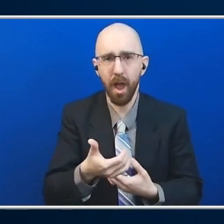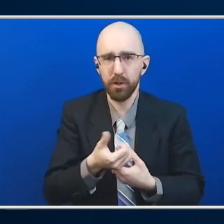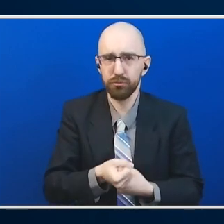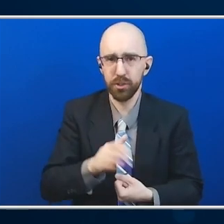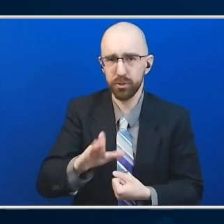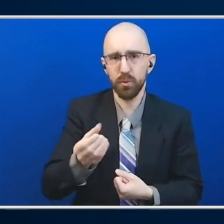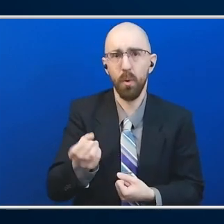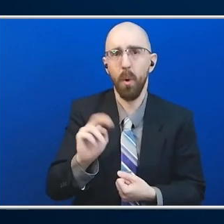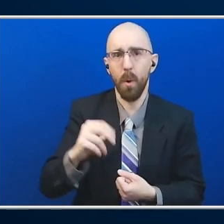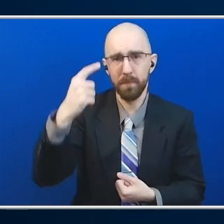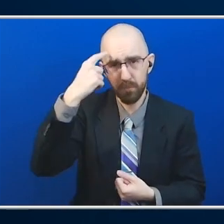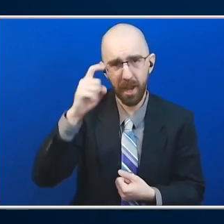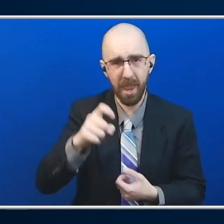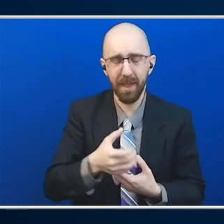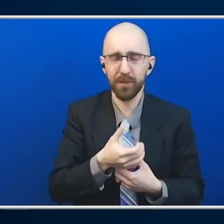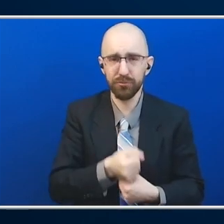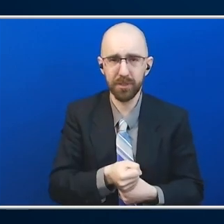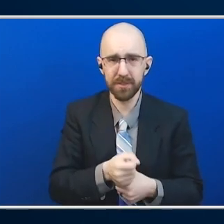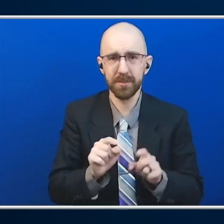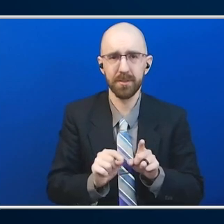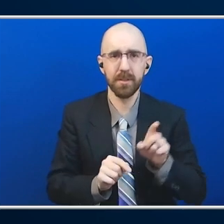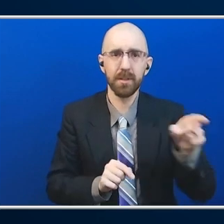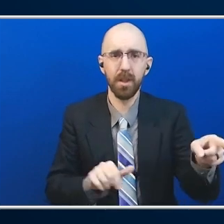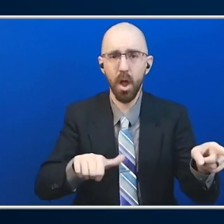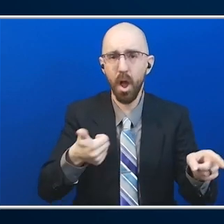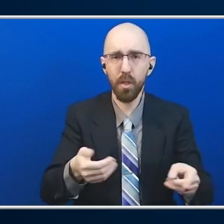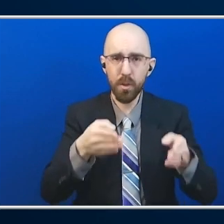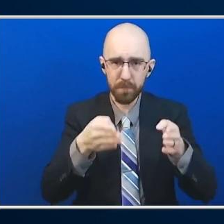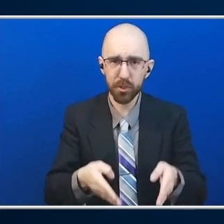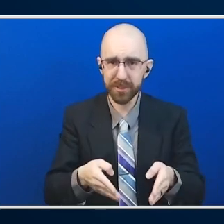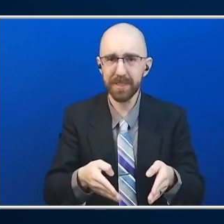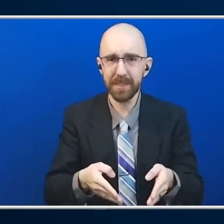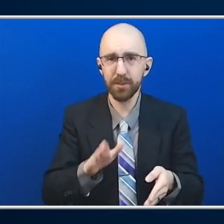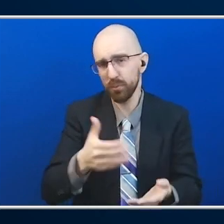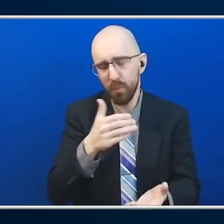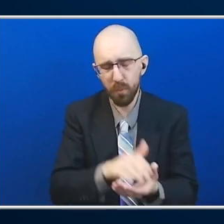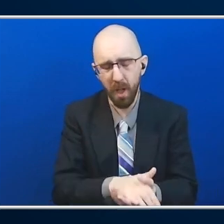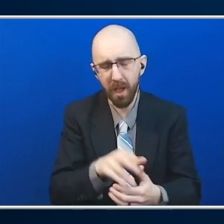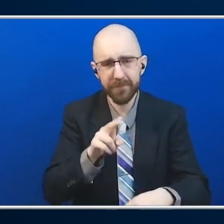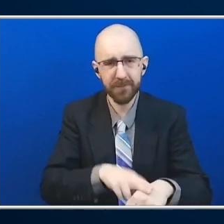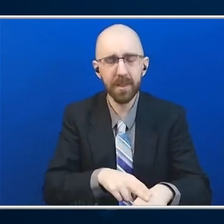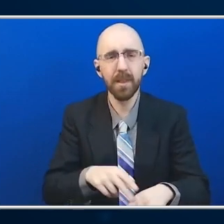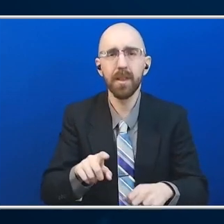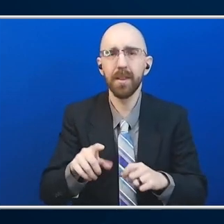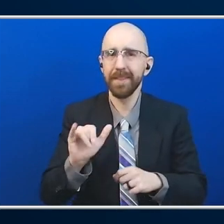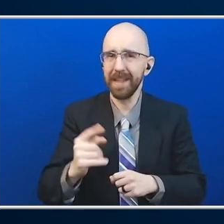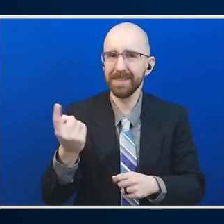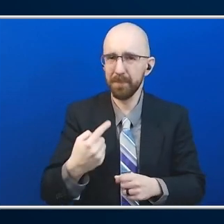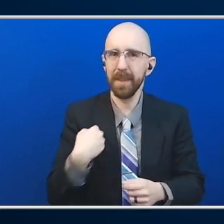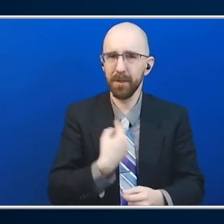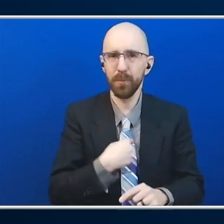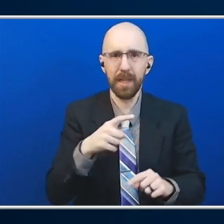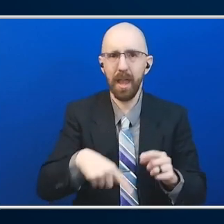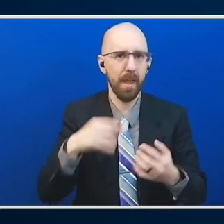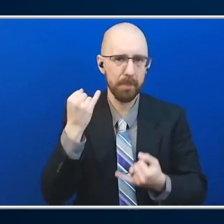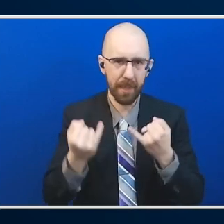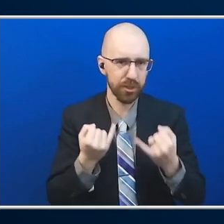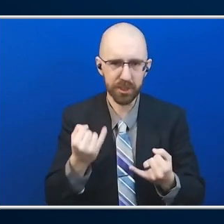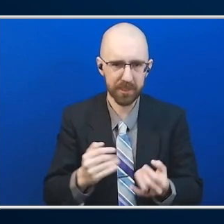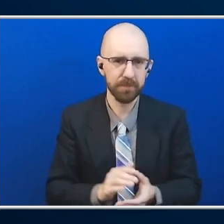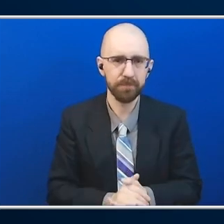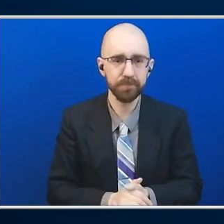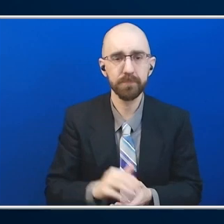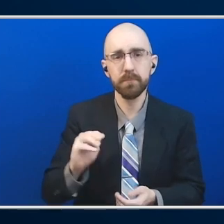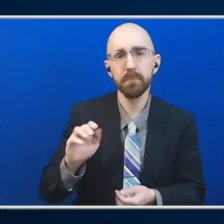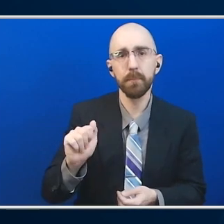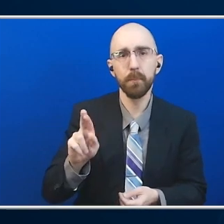to trust the other person you trust most in the world, which is your wife. That's something a lot of us can't even imagine. Marie has a